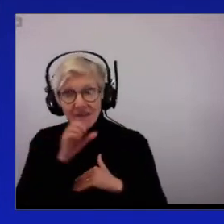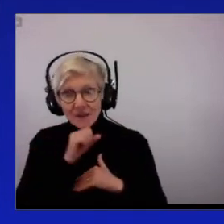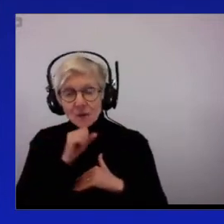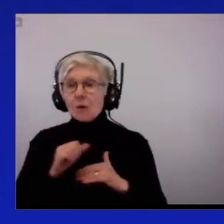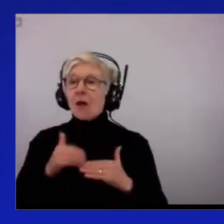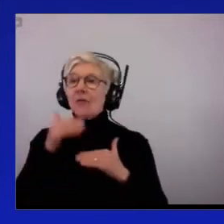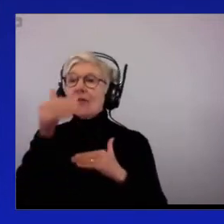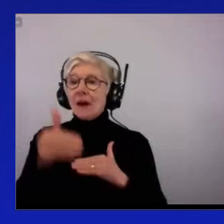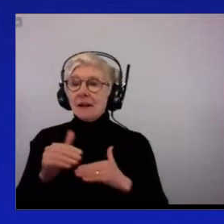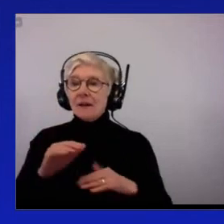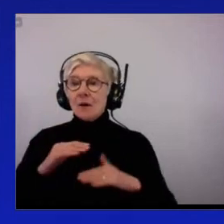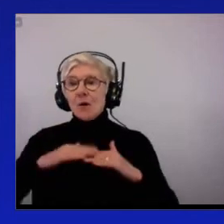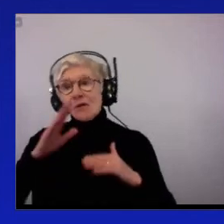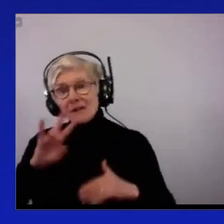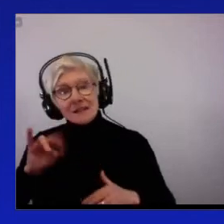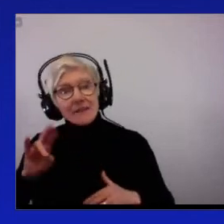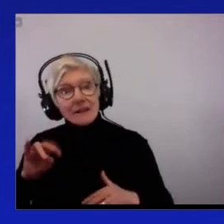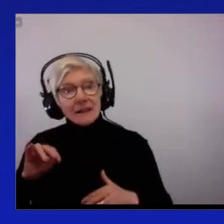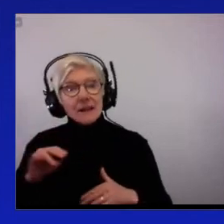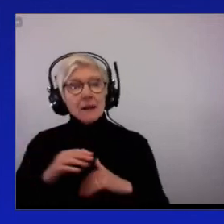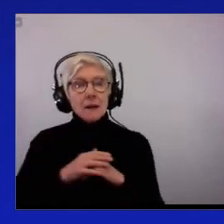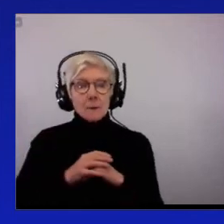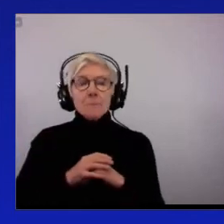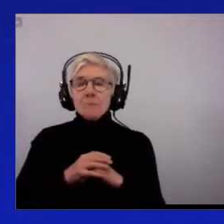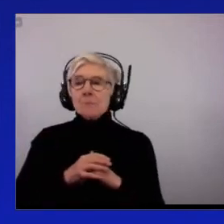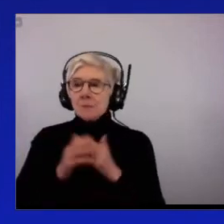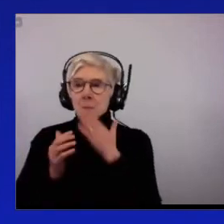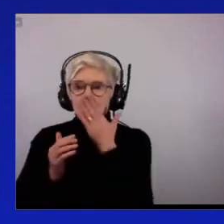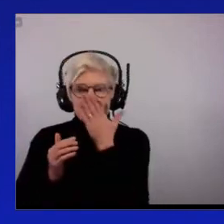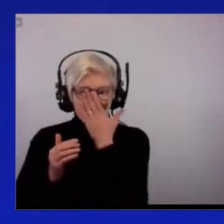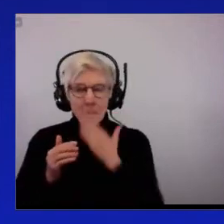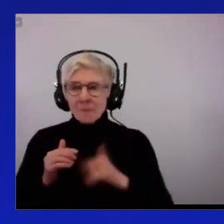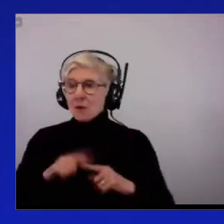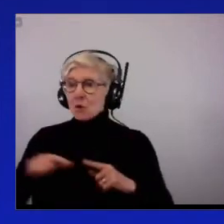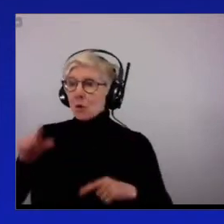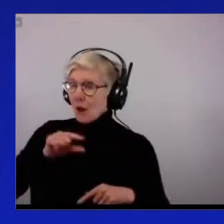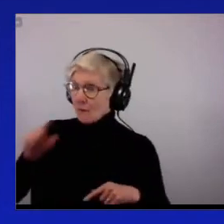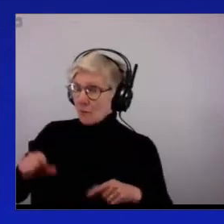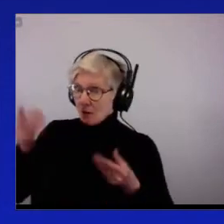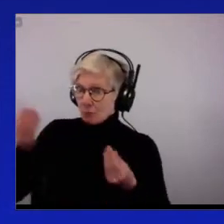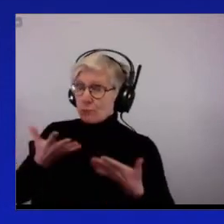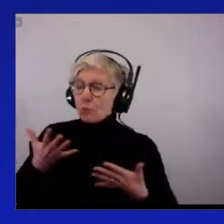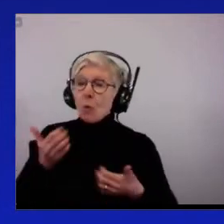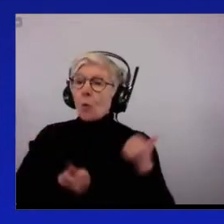yet completely outlined which chronic conditions will be treated as